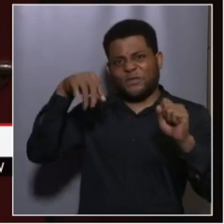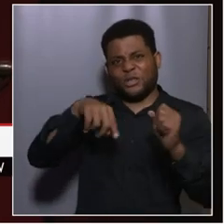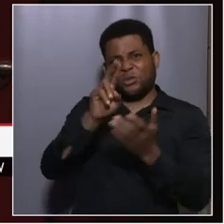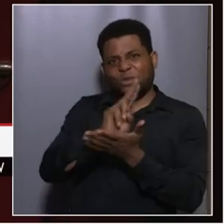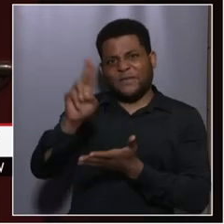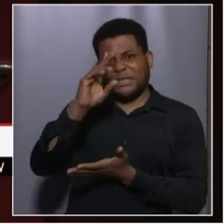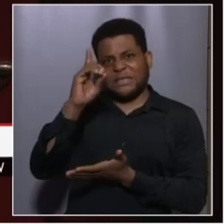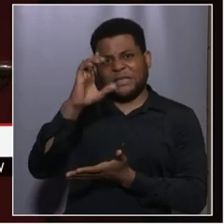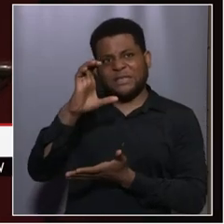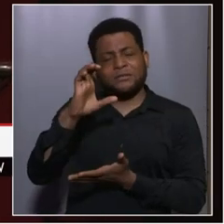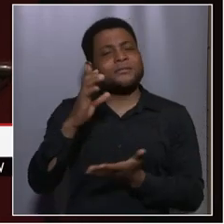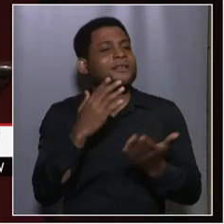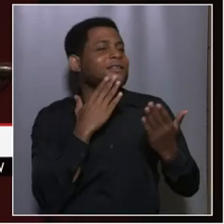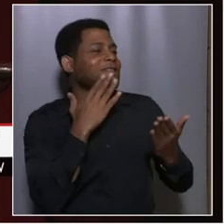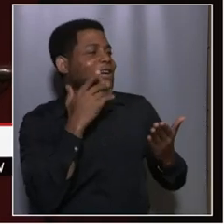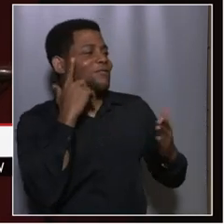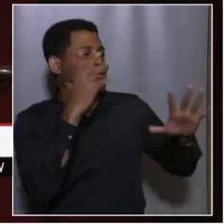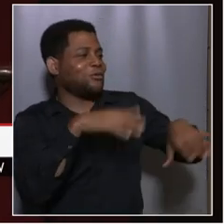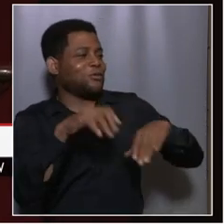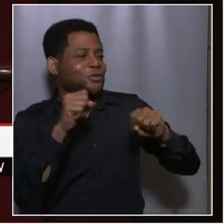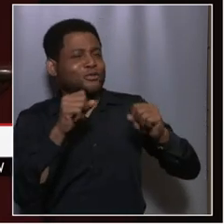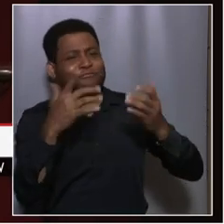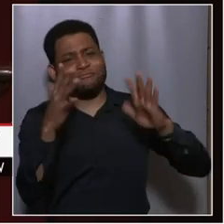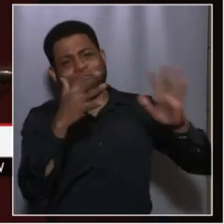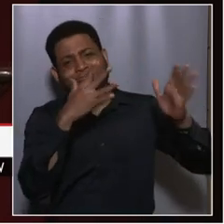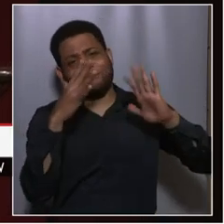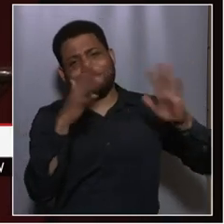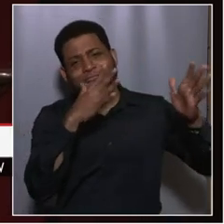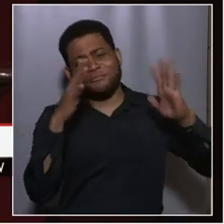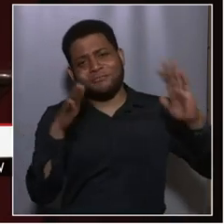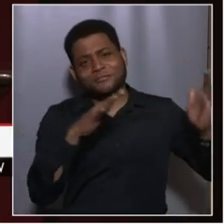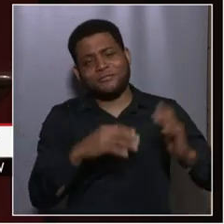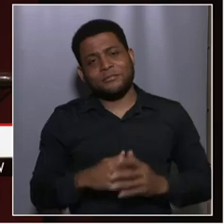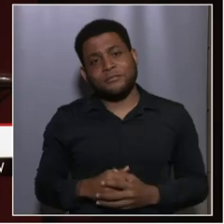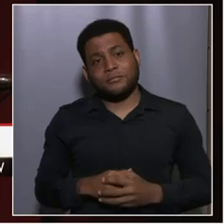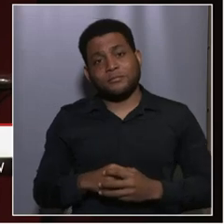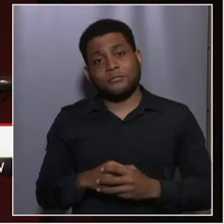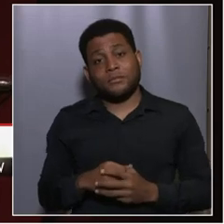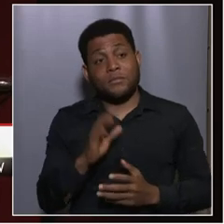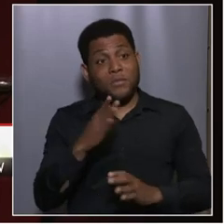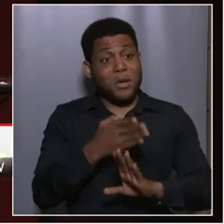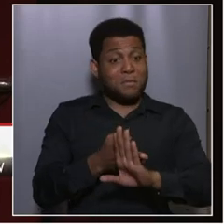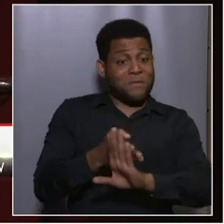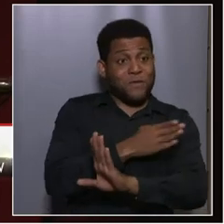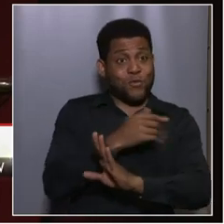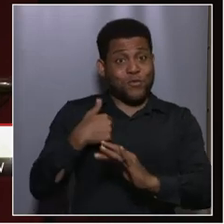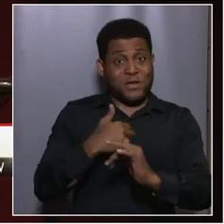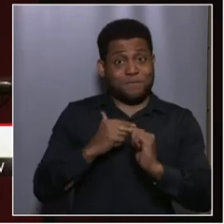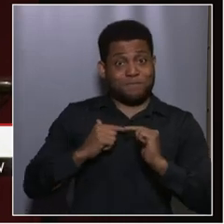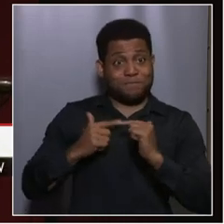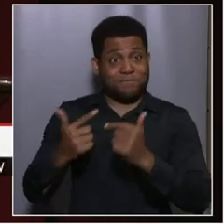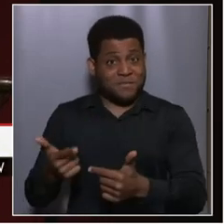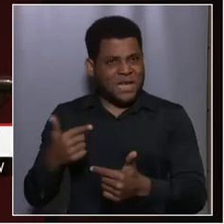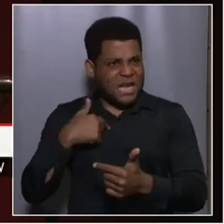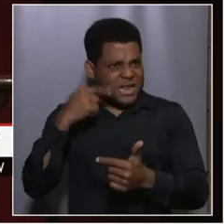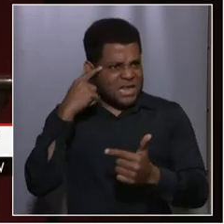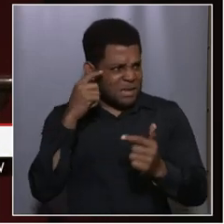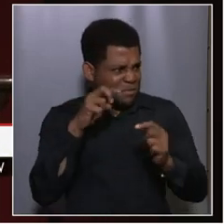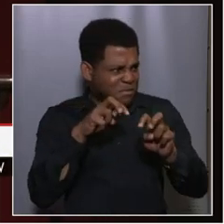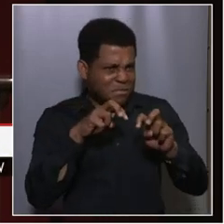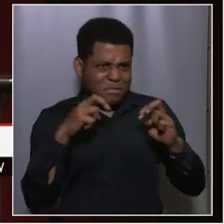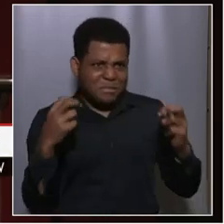over to, I think, a panel, I just want to talk to you about some stats. I know that the deputy